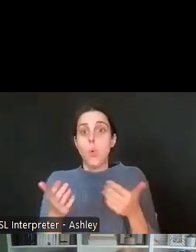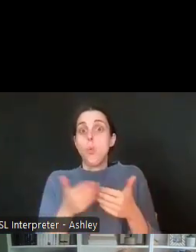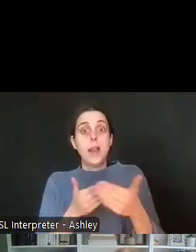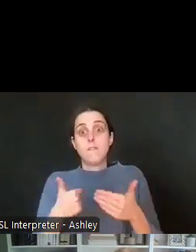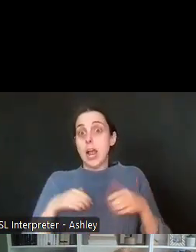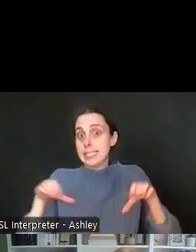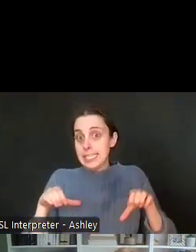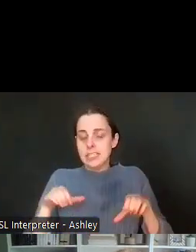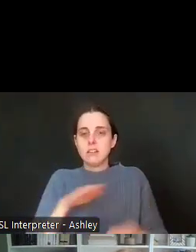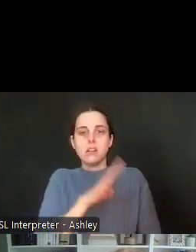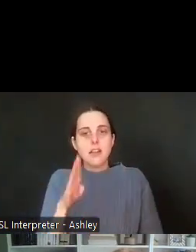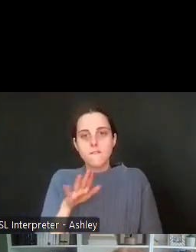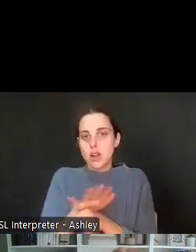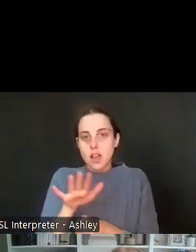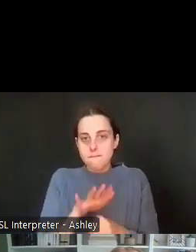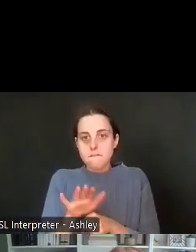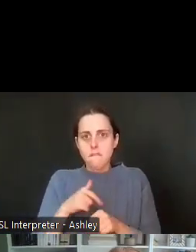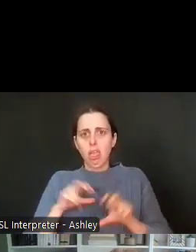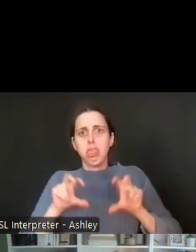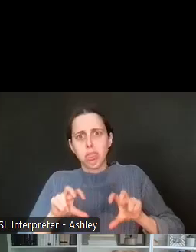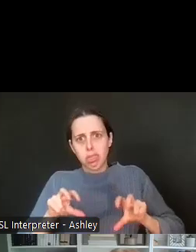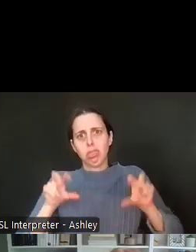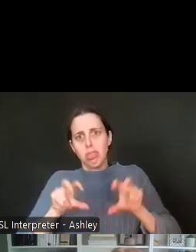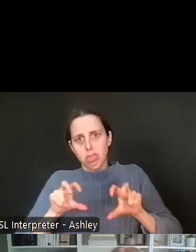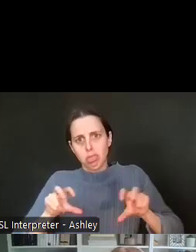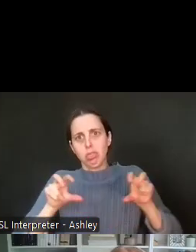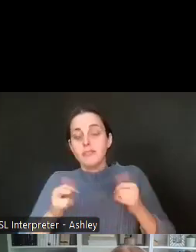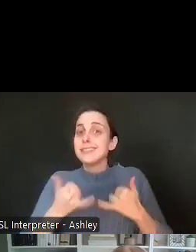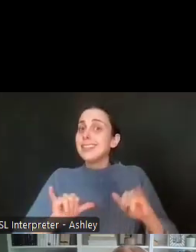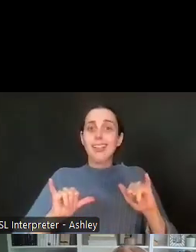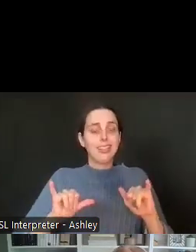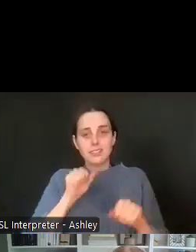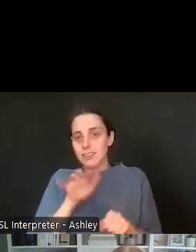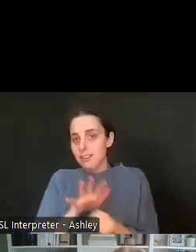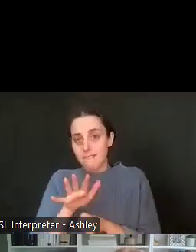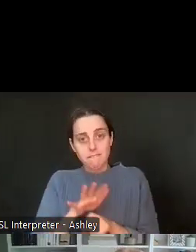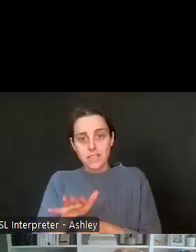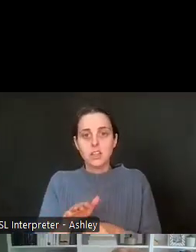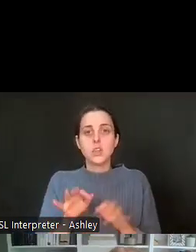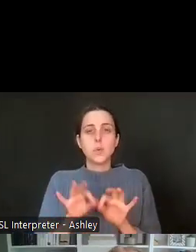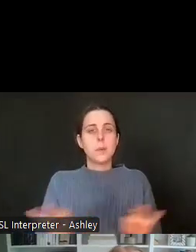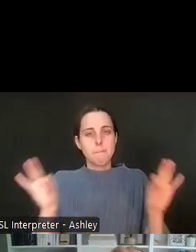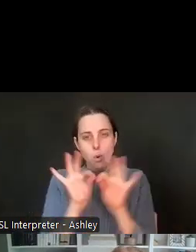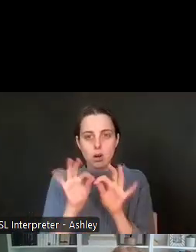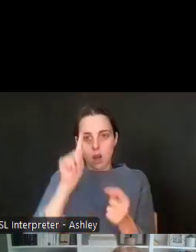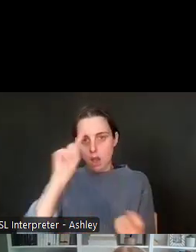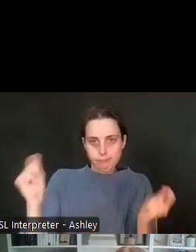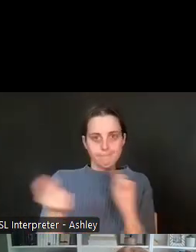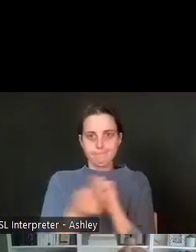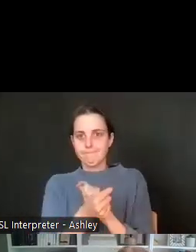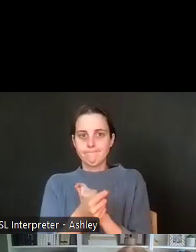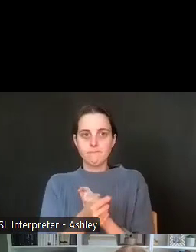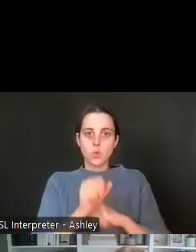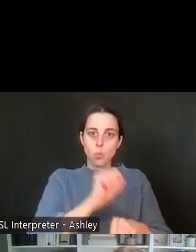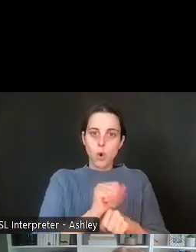I never felt like enough. Shifting our perspective to work-life harmony, honing in on seasons